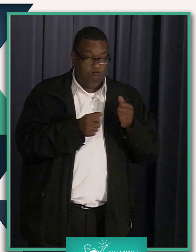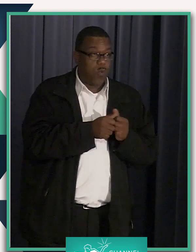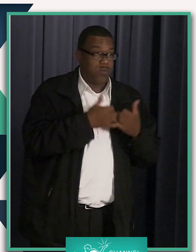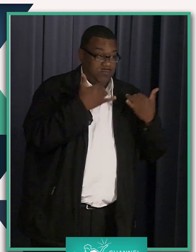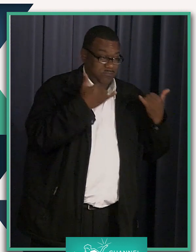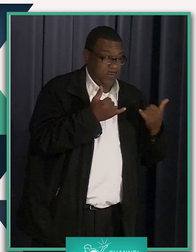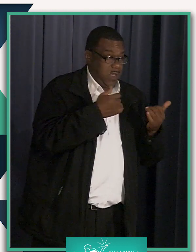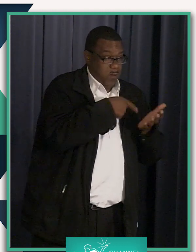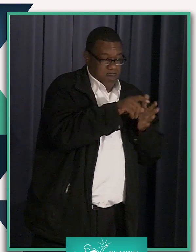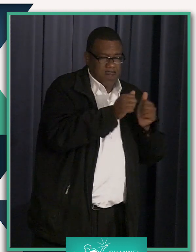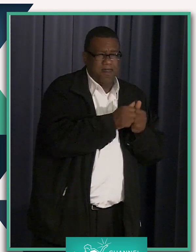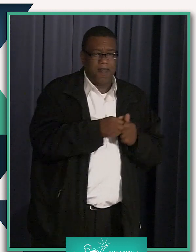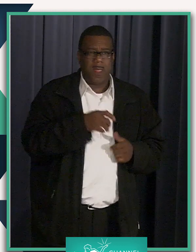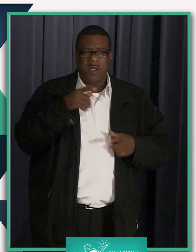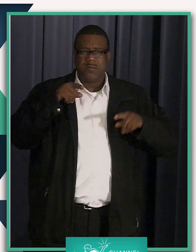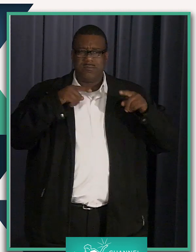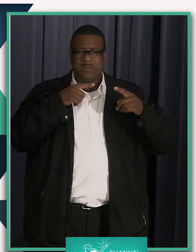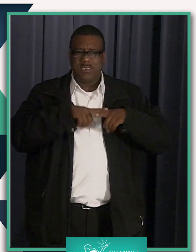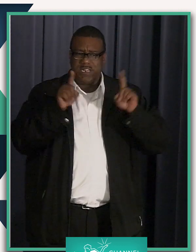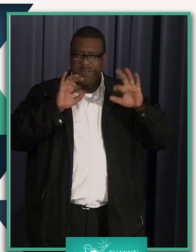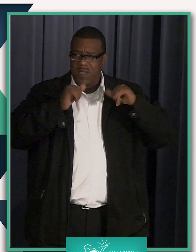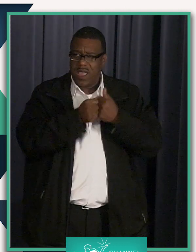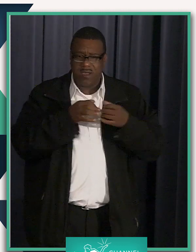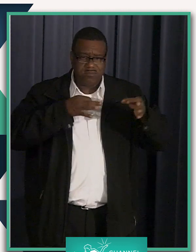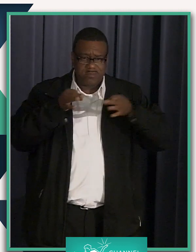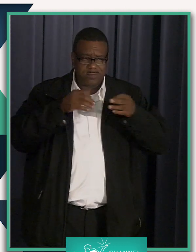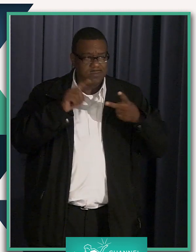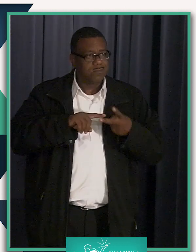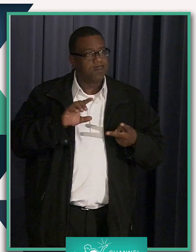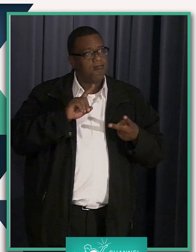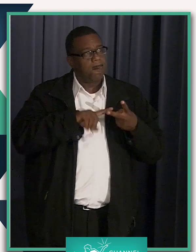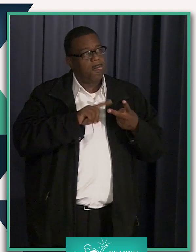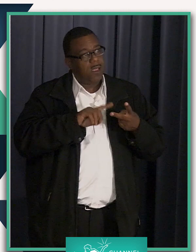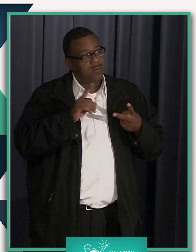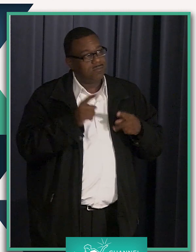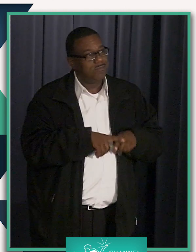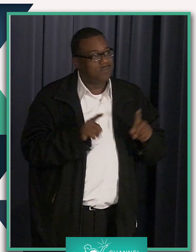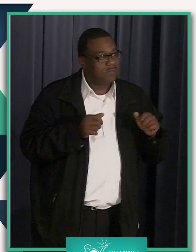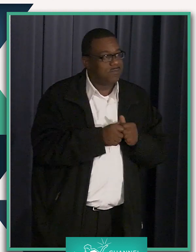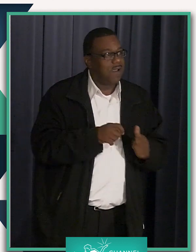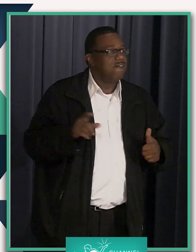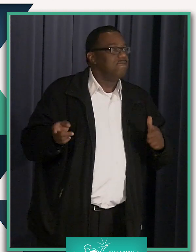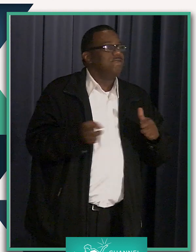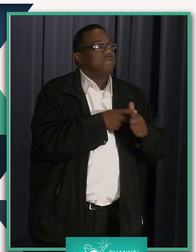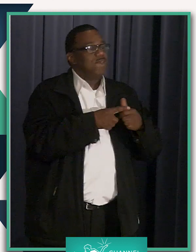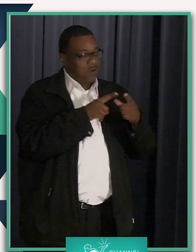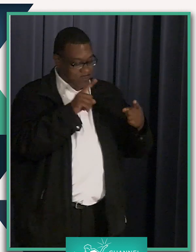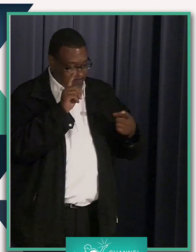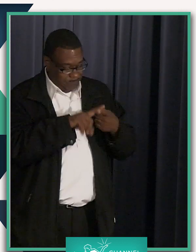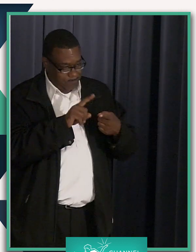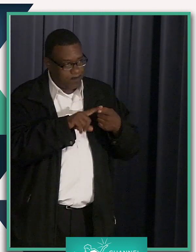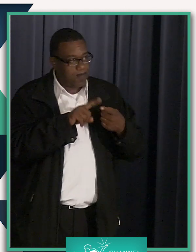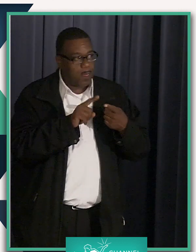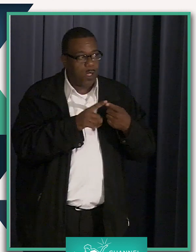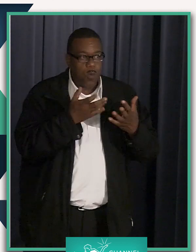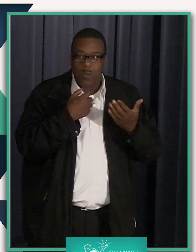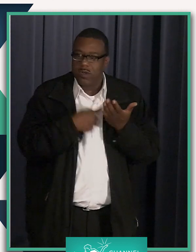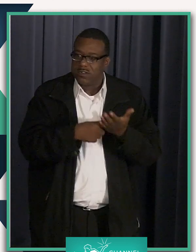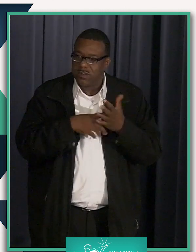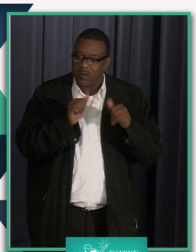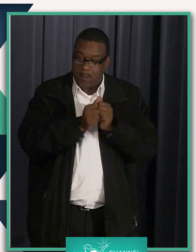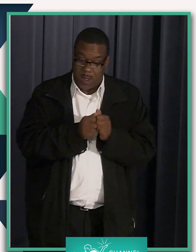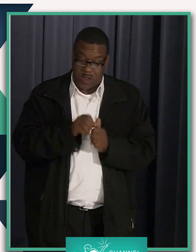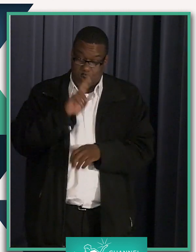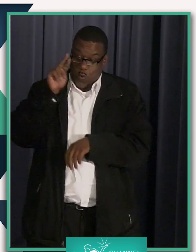understand it's not the same thing? Secondly, which is a broader question. We're not in any hurry. I'm going to take these one at a Okay. time. So who wants to talk about what's the difference